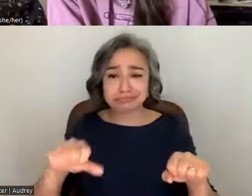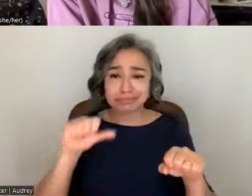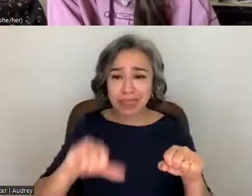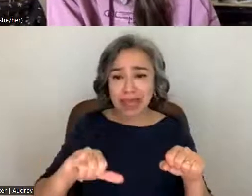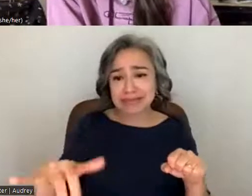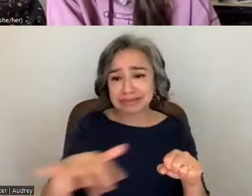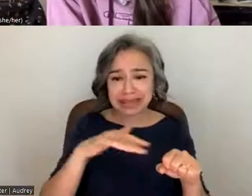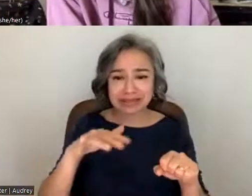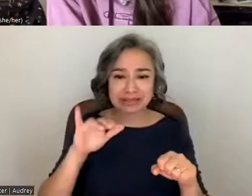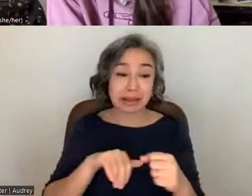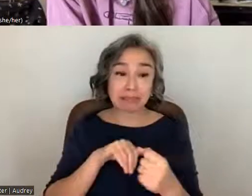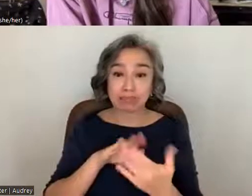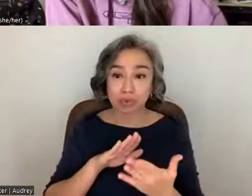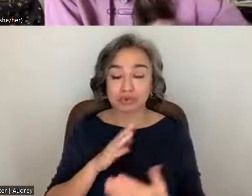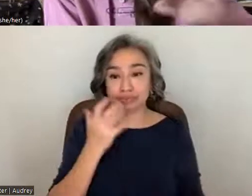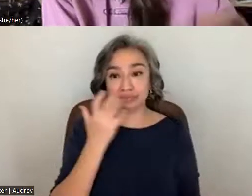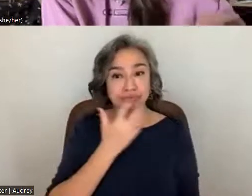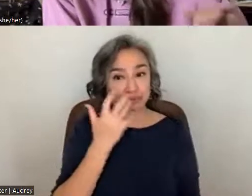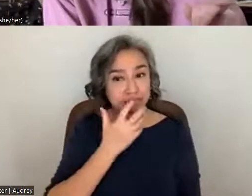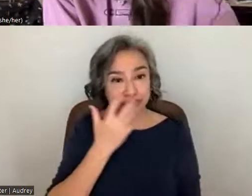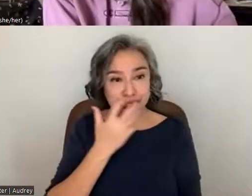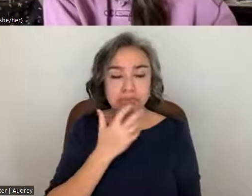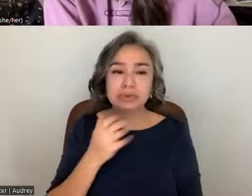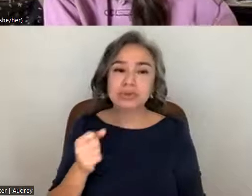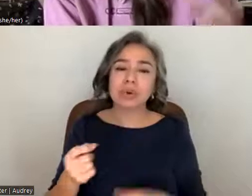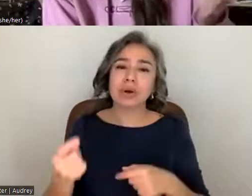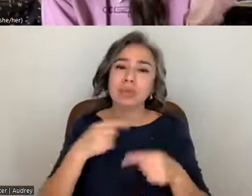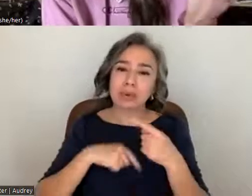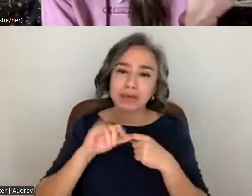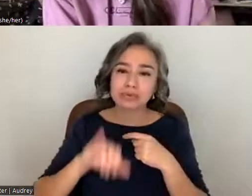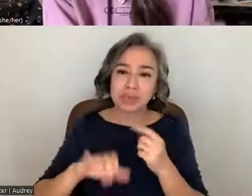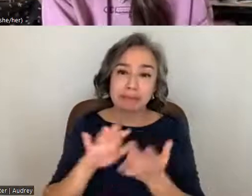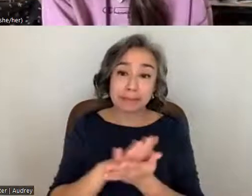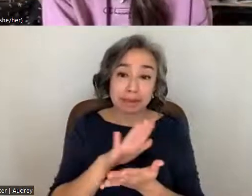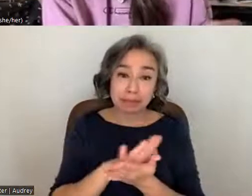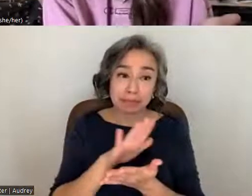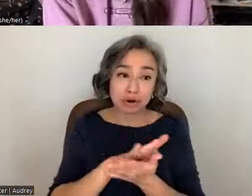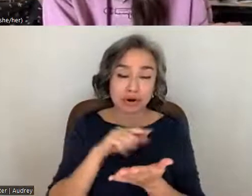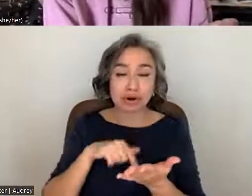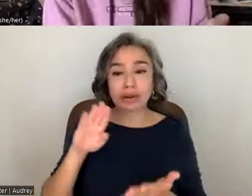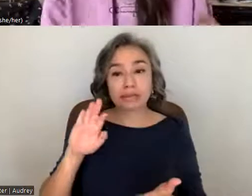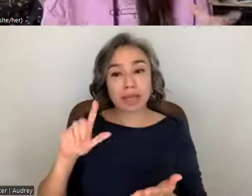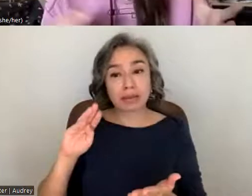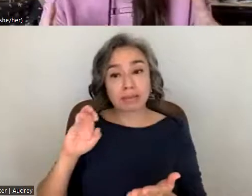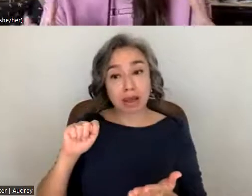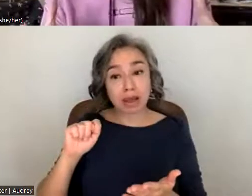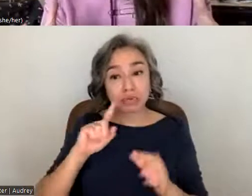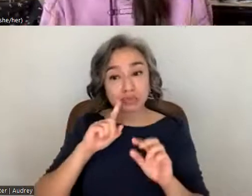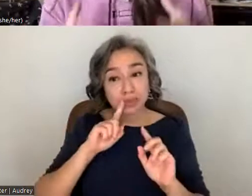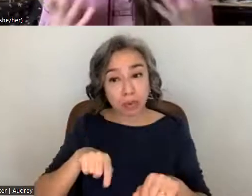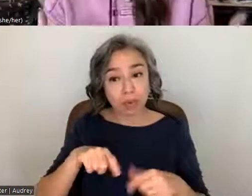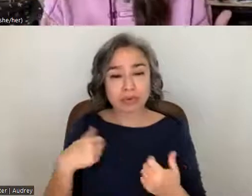approaches. And so going back to this paper, the Belmont report is something that we kind